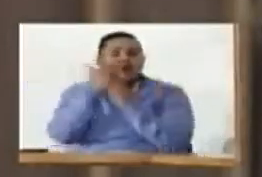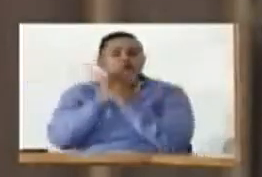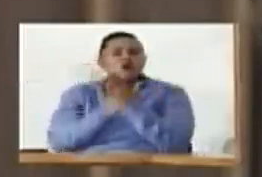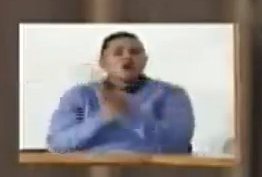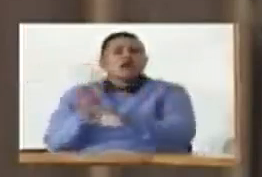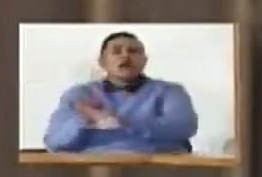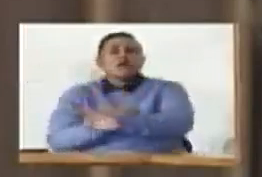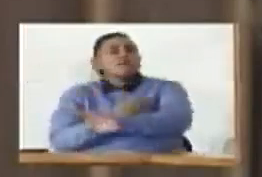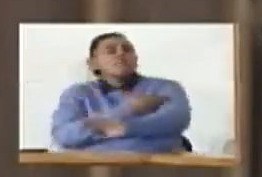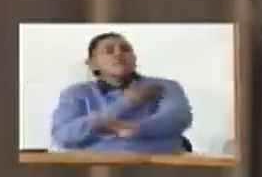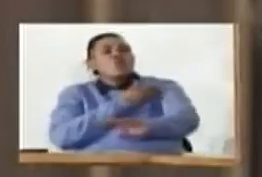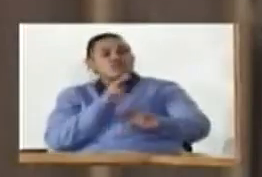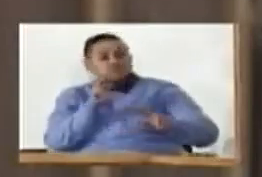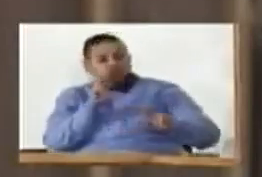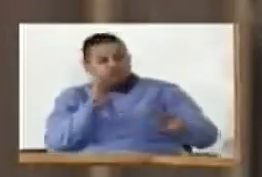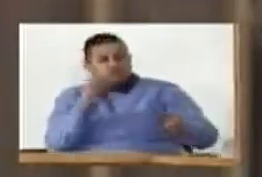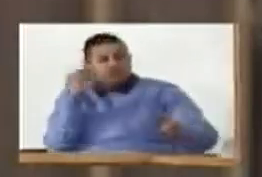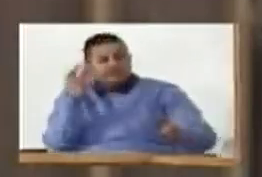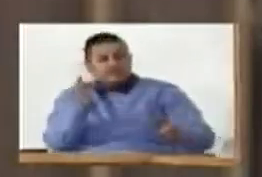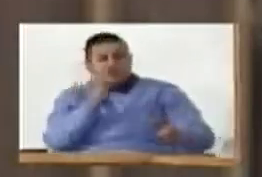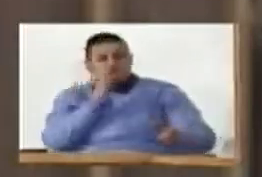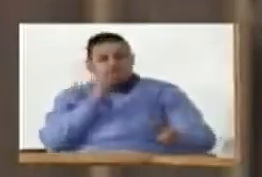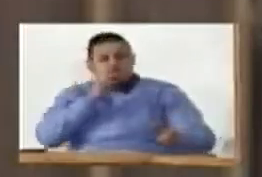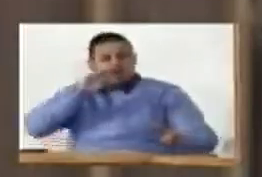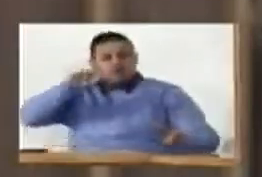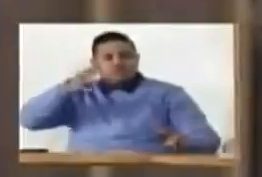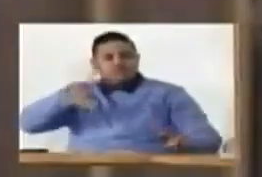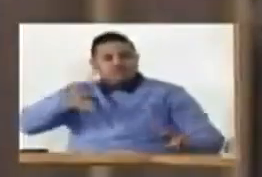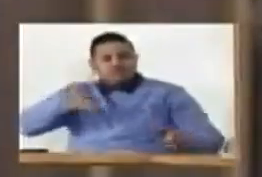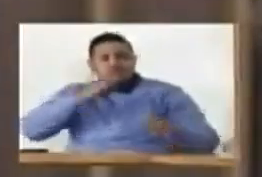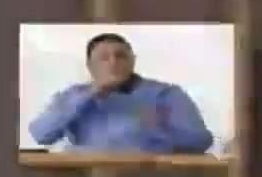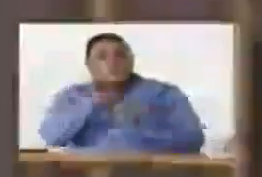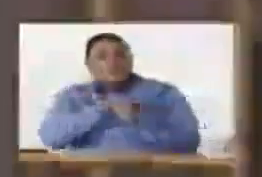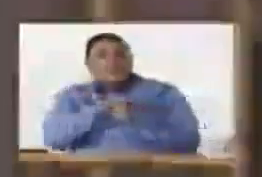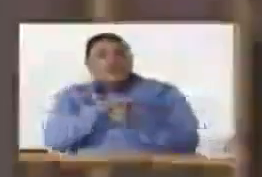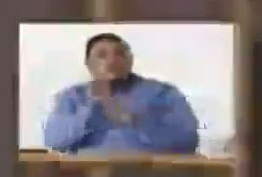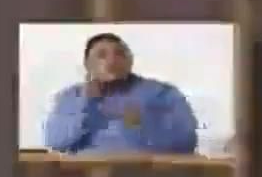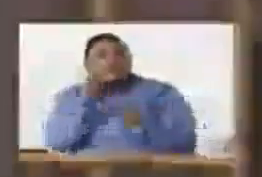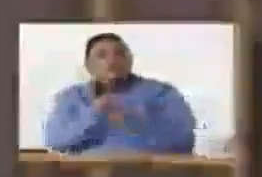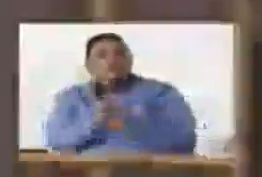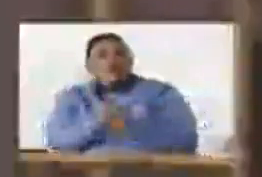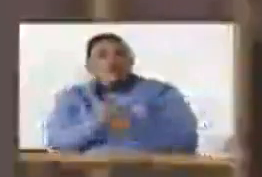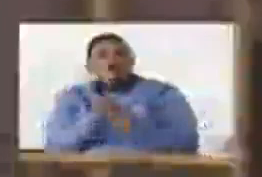provision of consistent potable water to the areas affected.